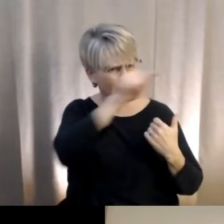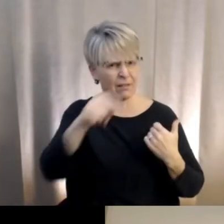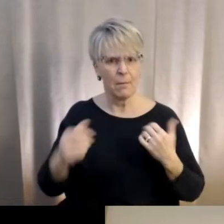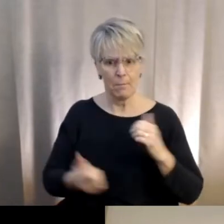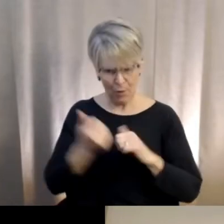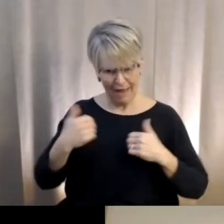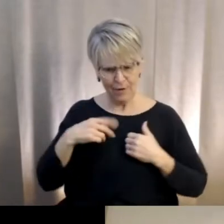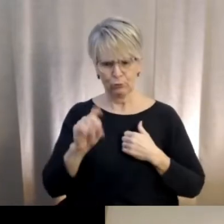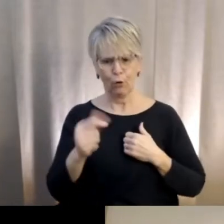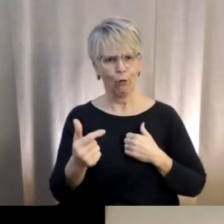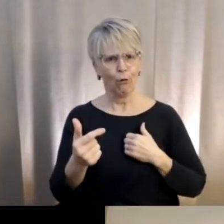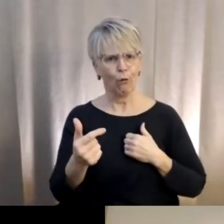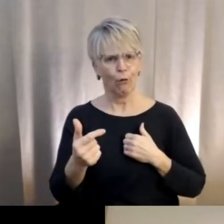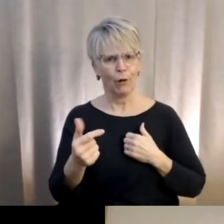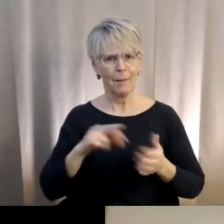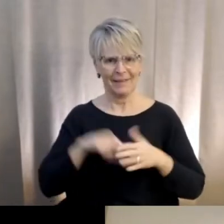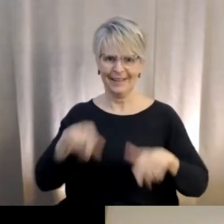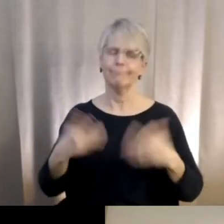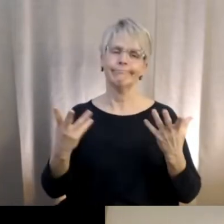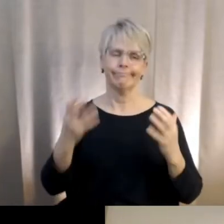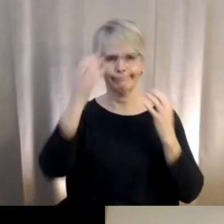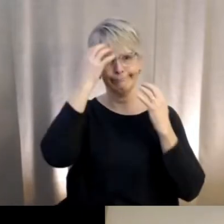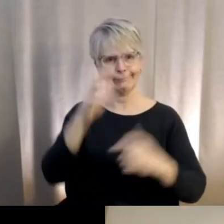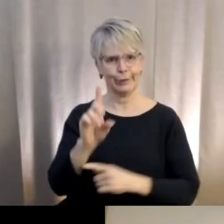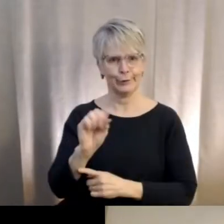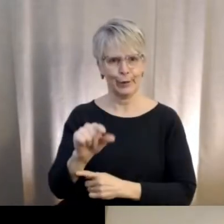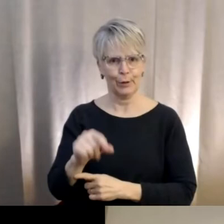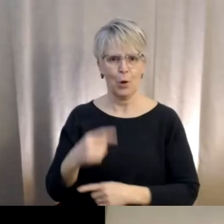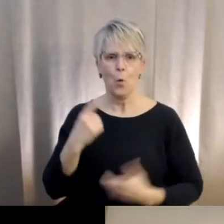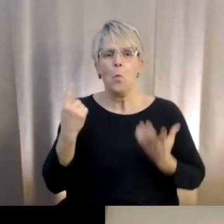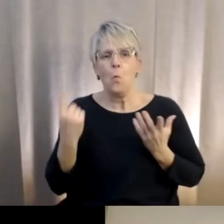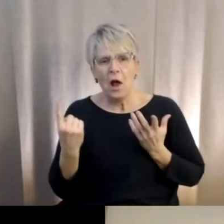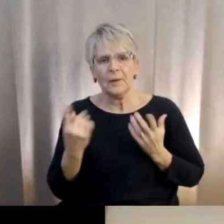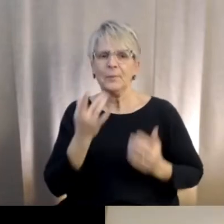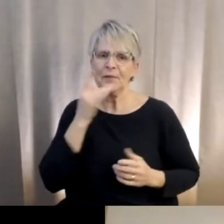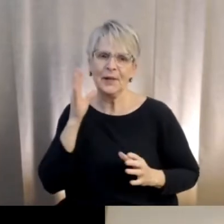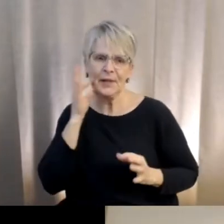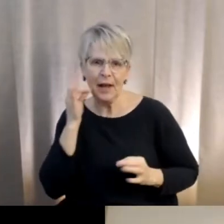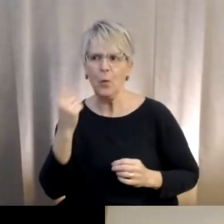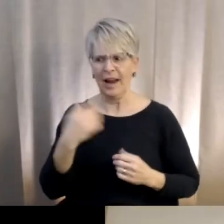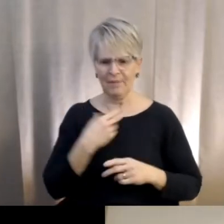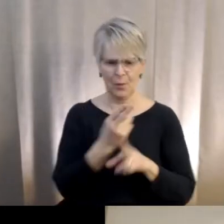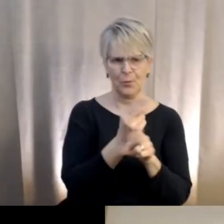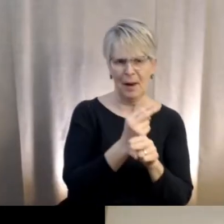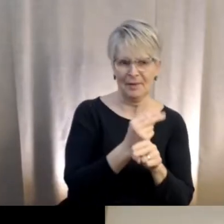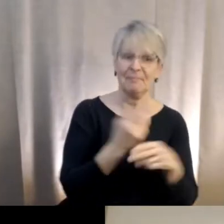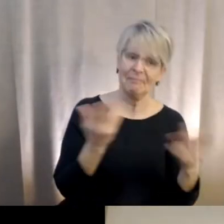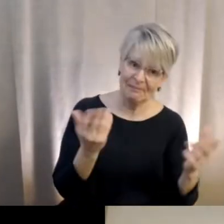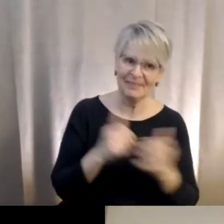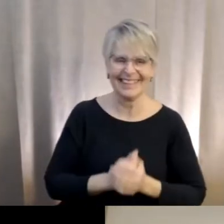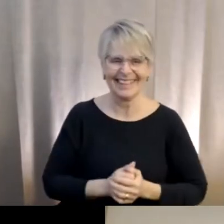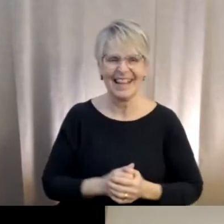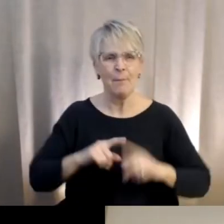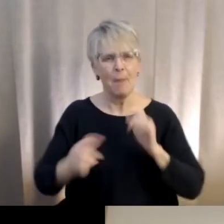dogs. So clearly we're a dog family here. There's one outlier for a cat and a rabbit, I guess, was another person's. But we